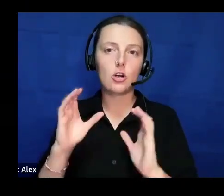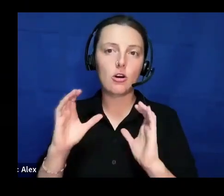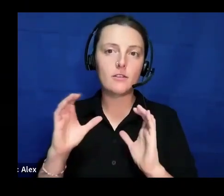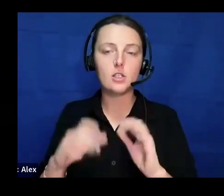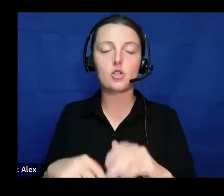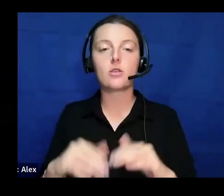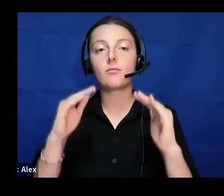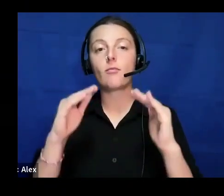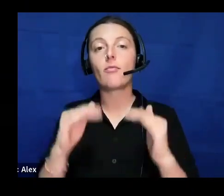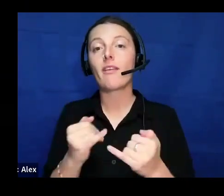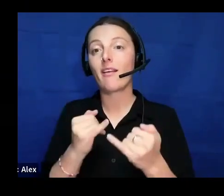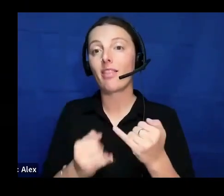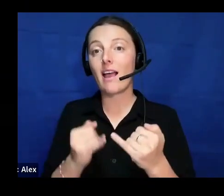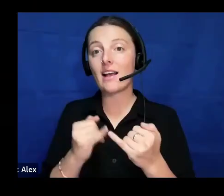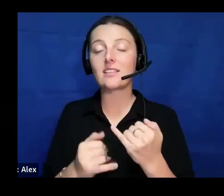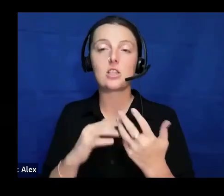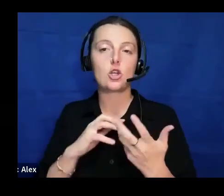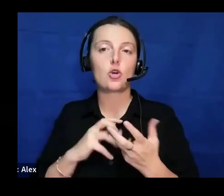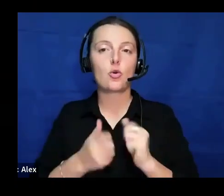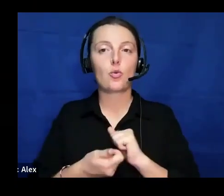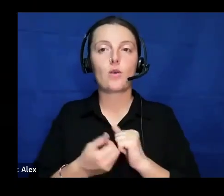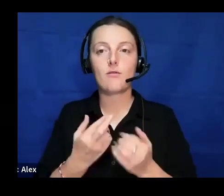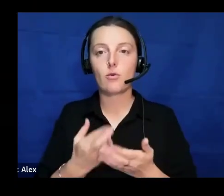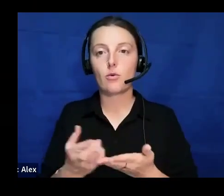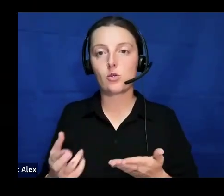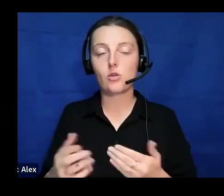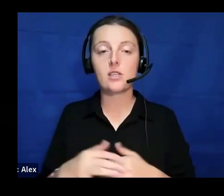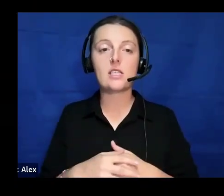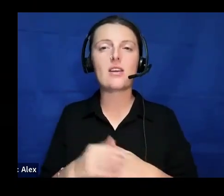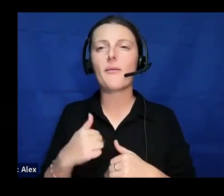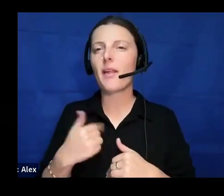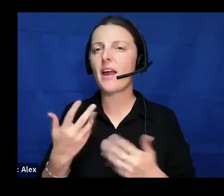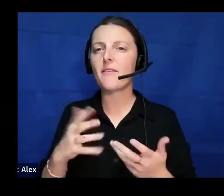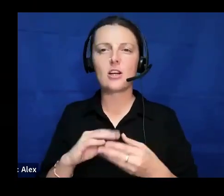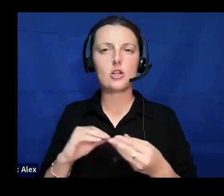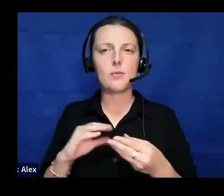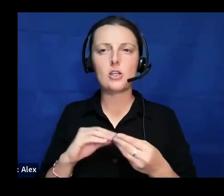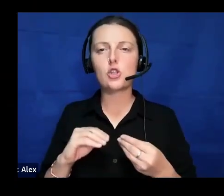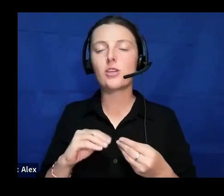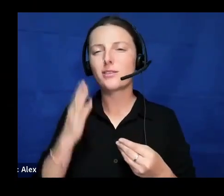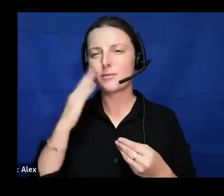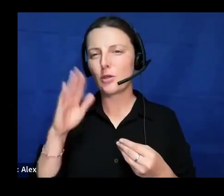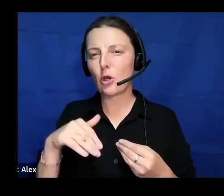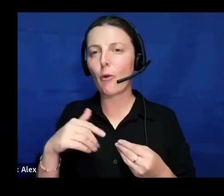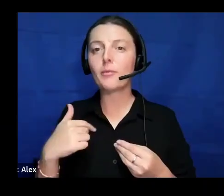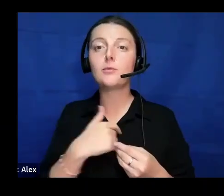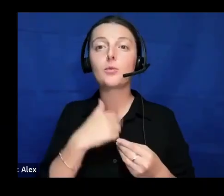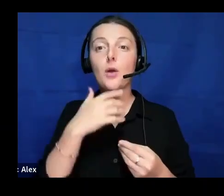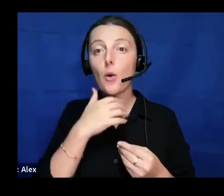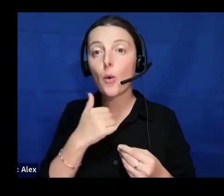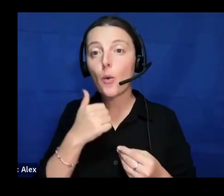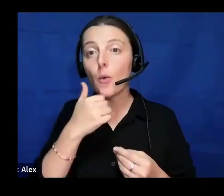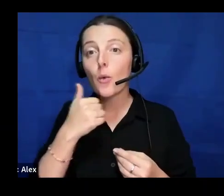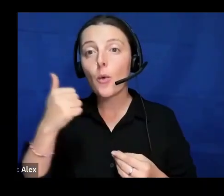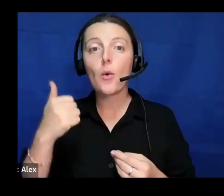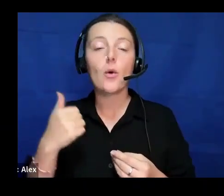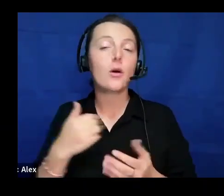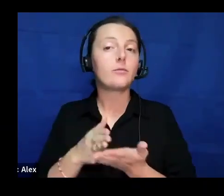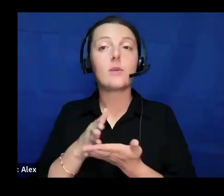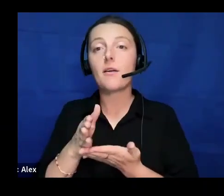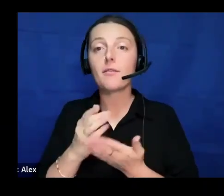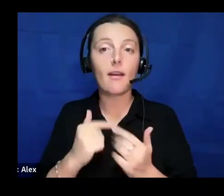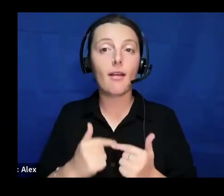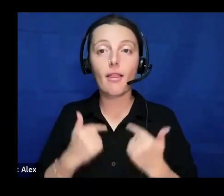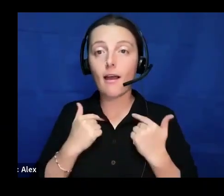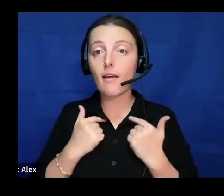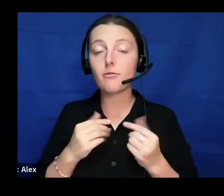And then lastly, grief resources. As I mentioned, as we age, as we navigate through life,